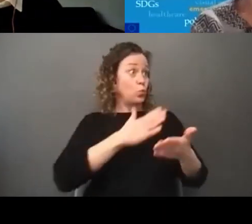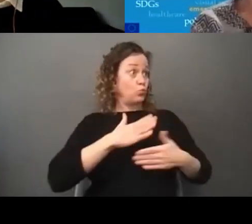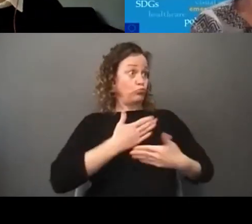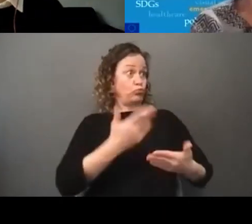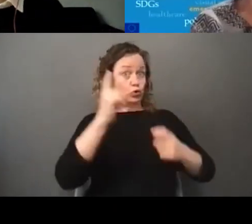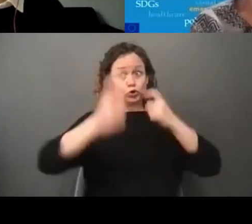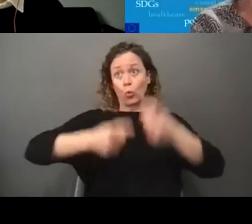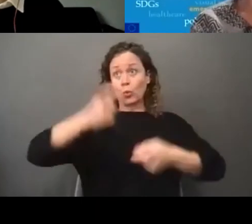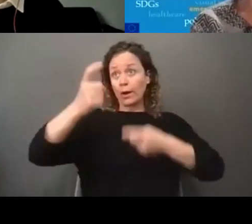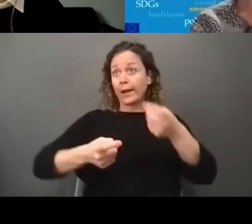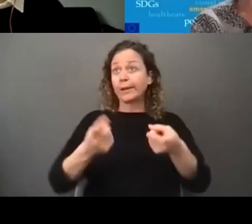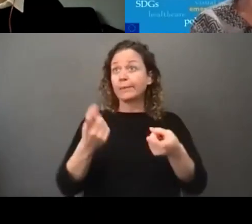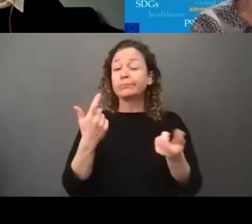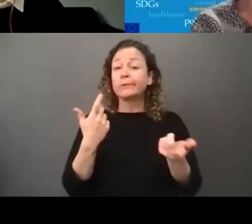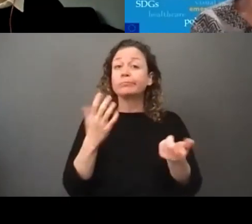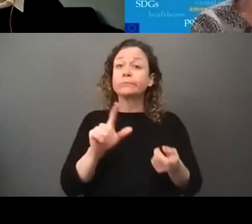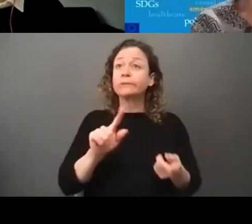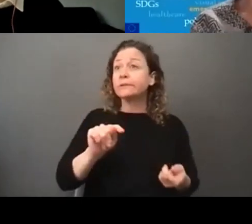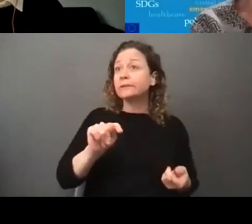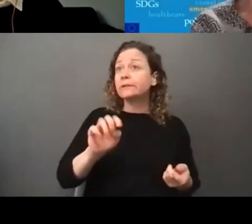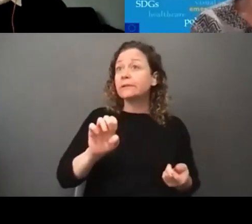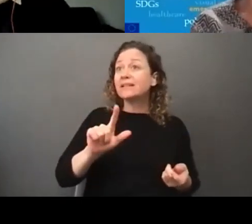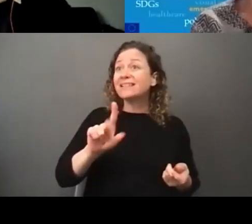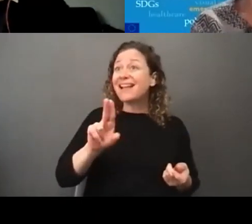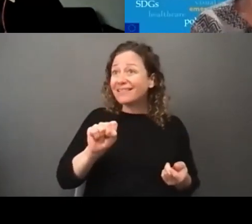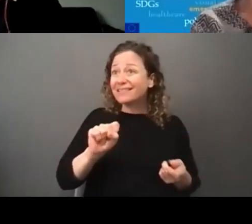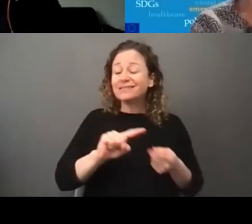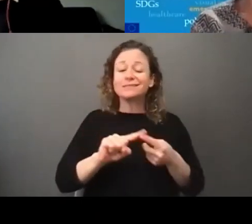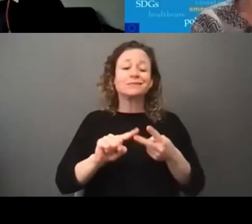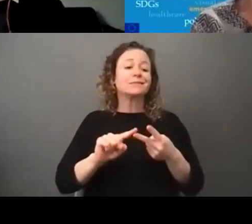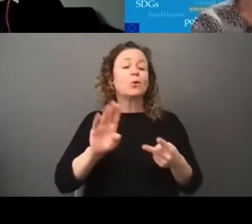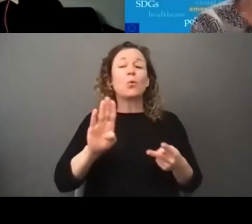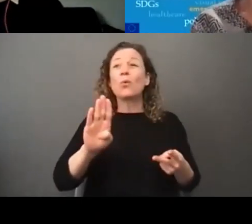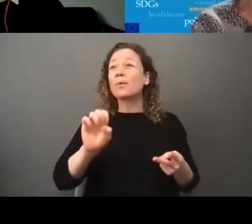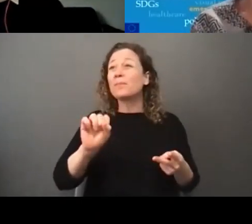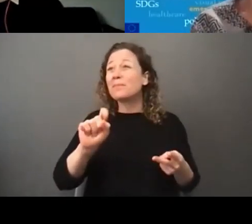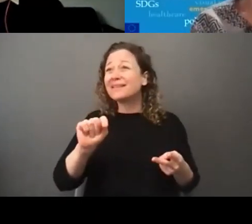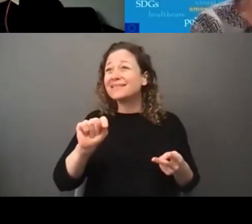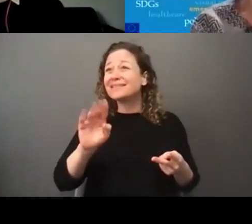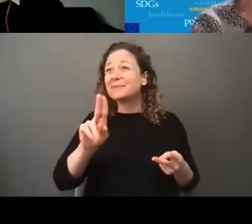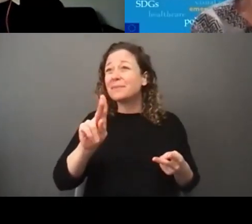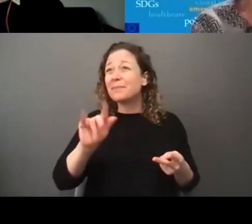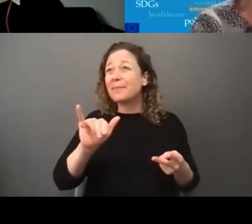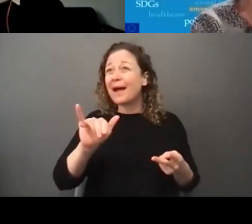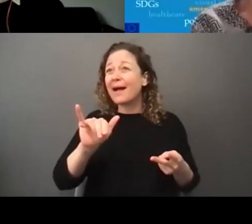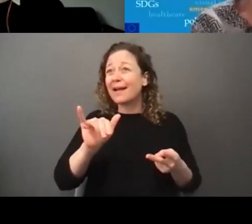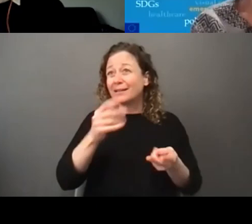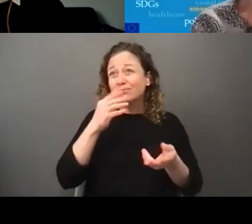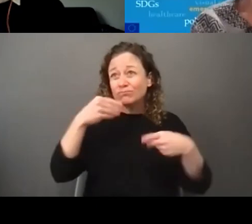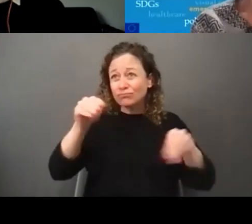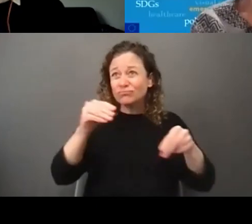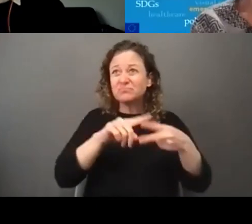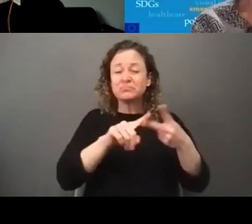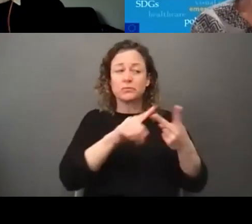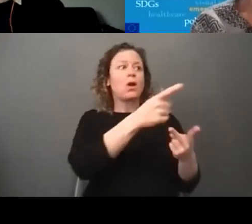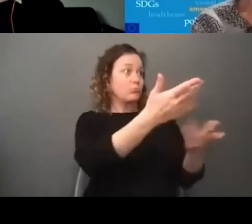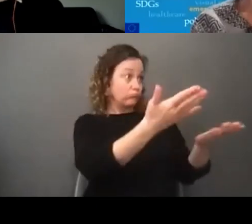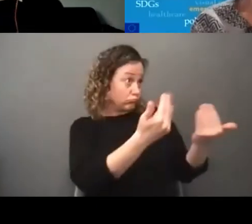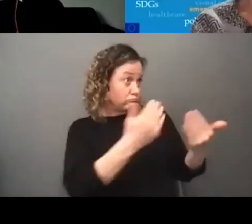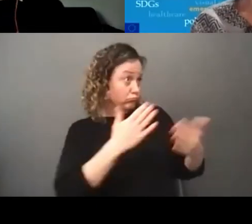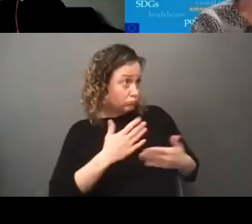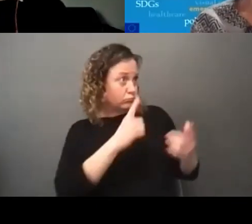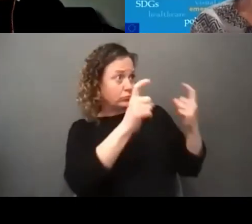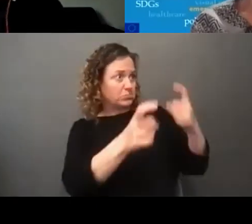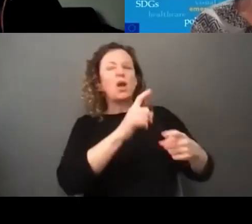Buys around the actual either tablets, they're mostly tablets because that's the best